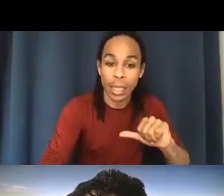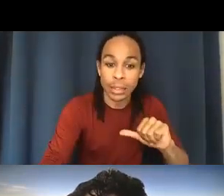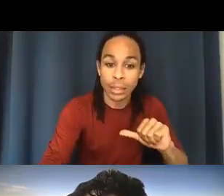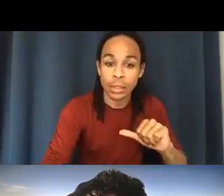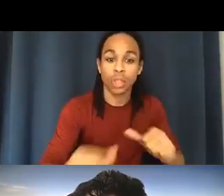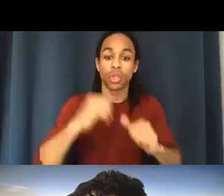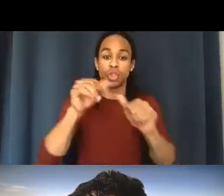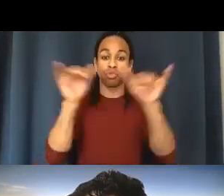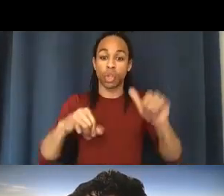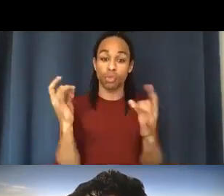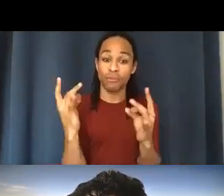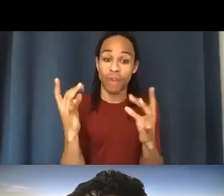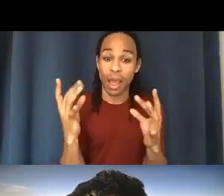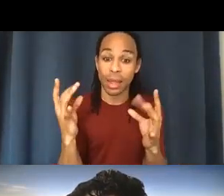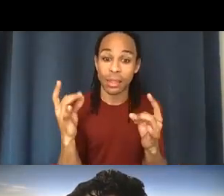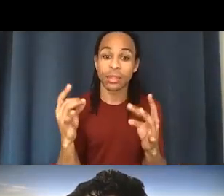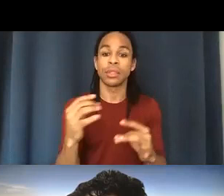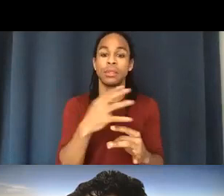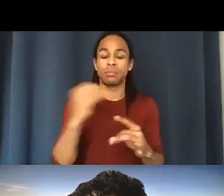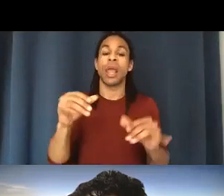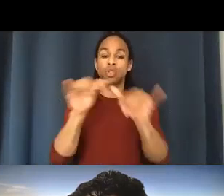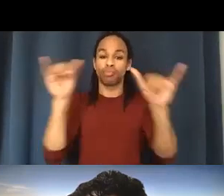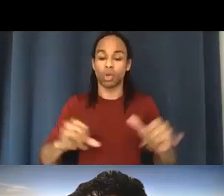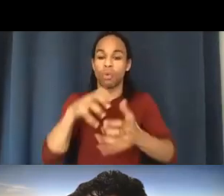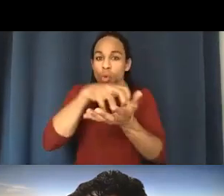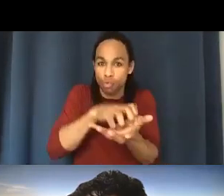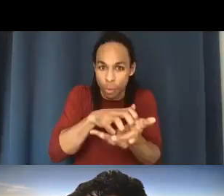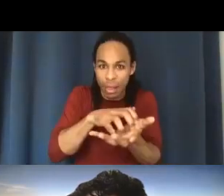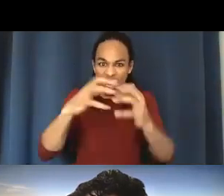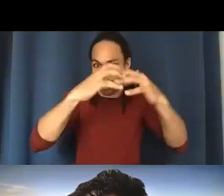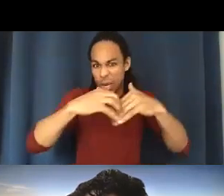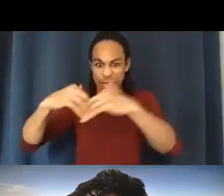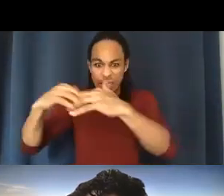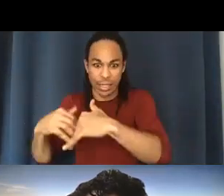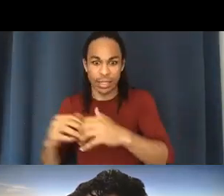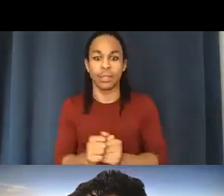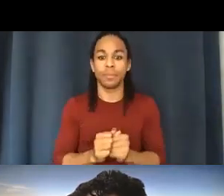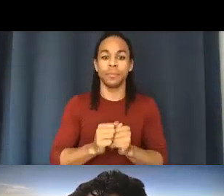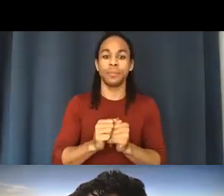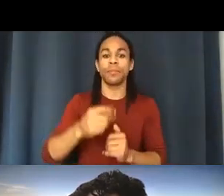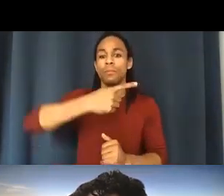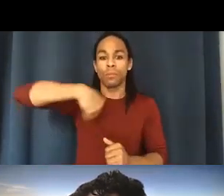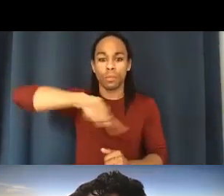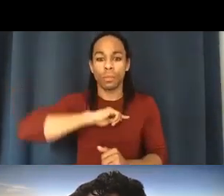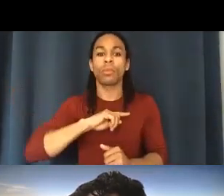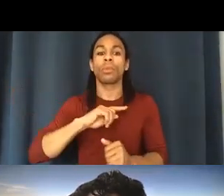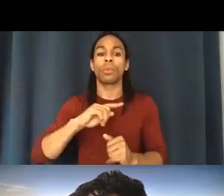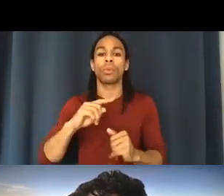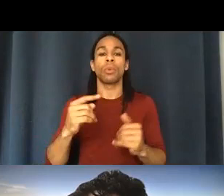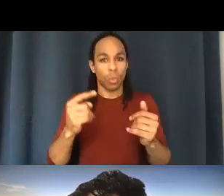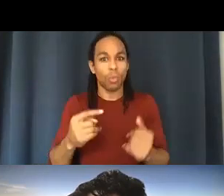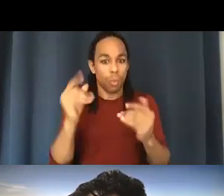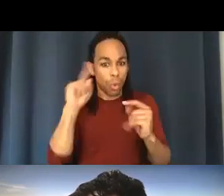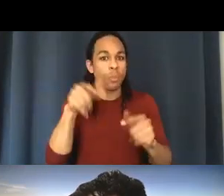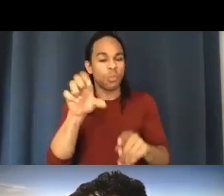slides, and material, and we hope that people can work with this material and adapt it to your particular settings and needs. Thank you.